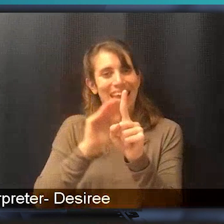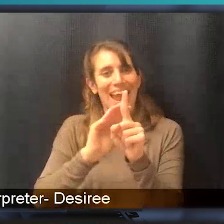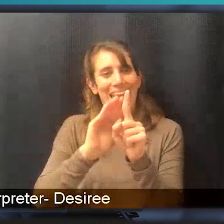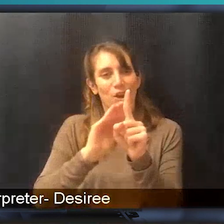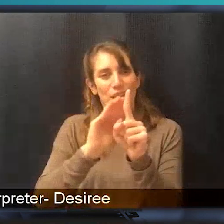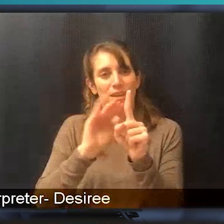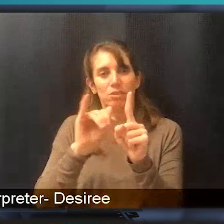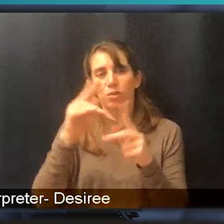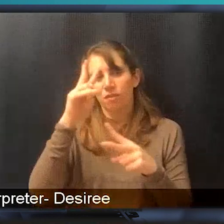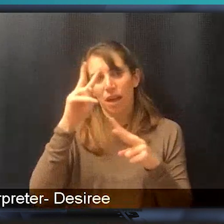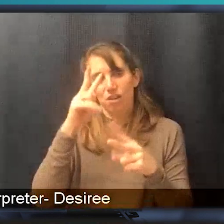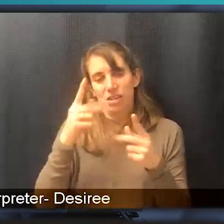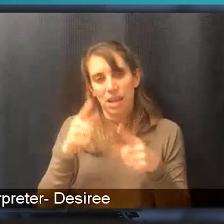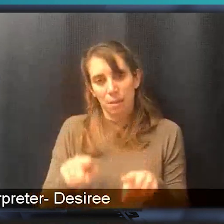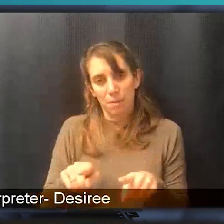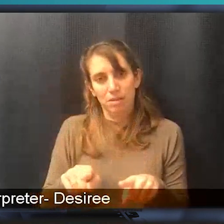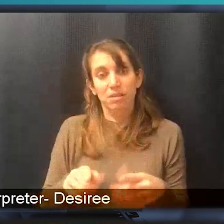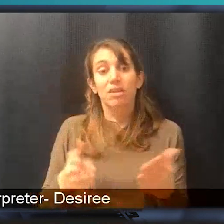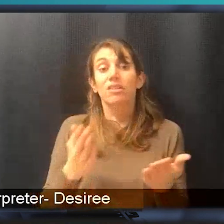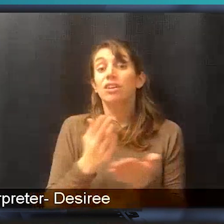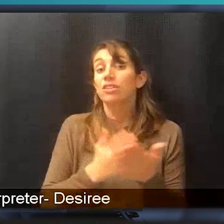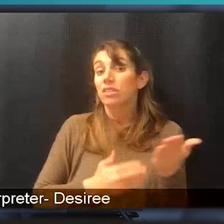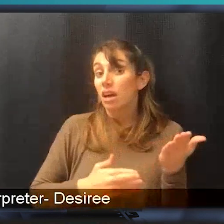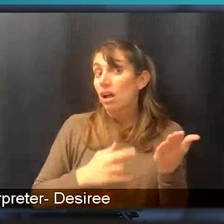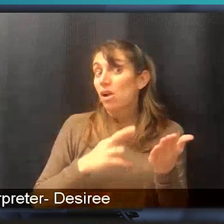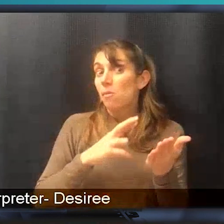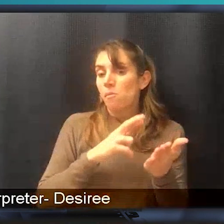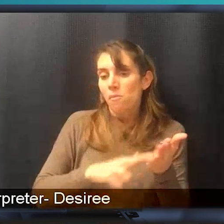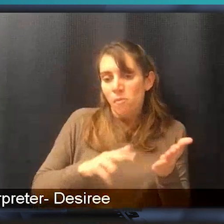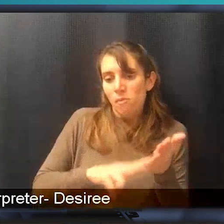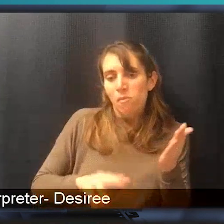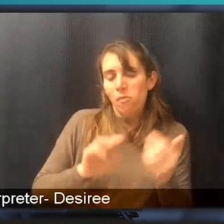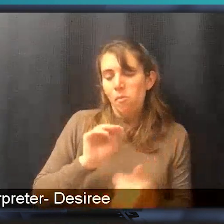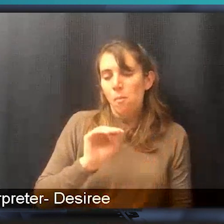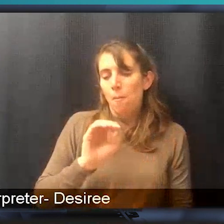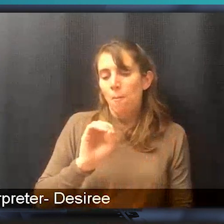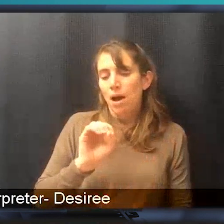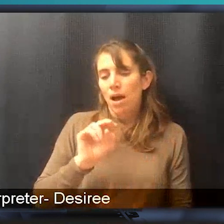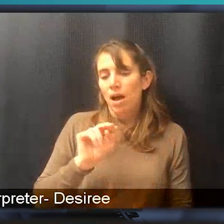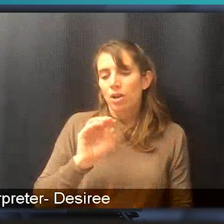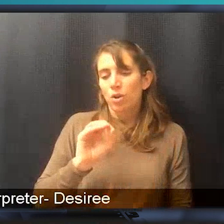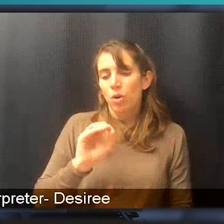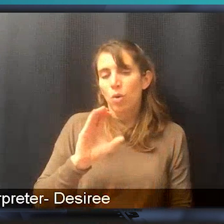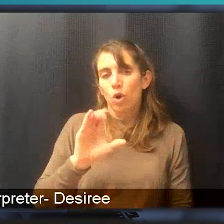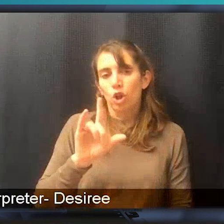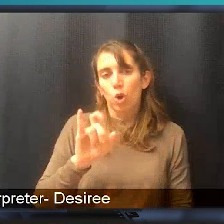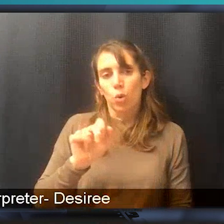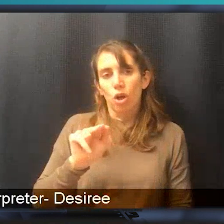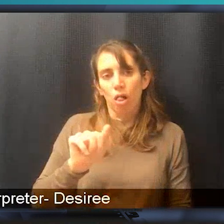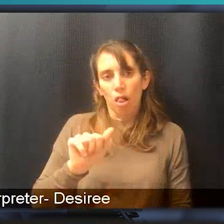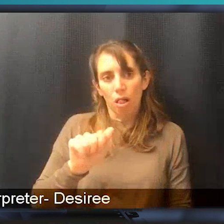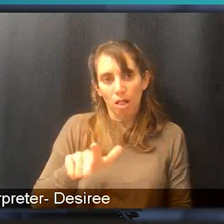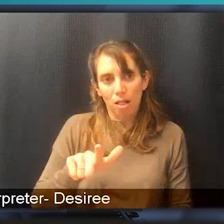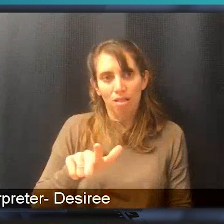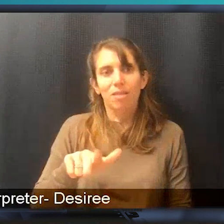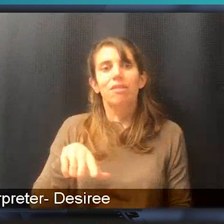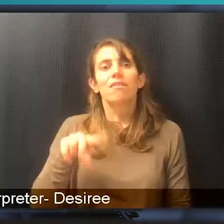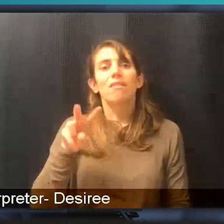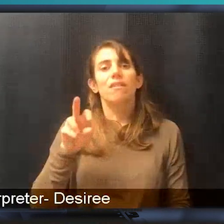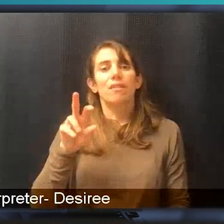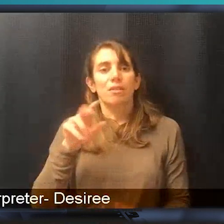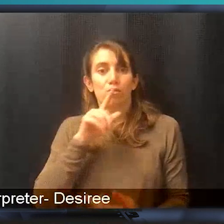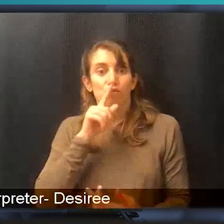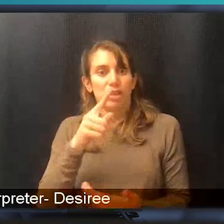are some of which have emergency use authorization and are being given for post-exposure prophylaxis or treatment